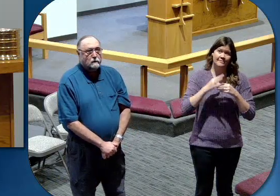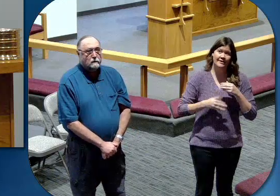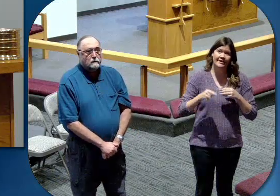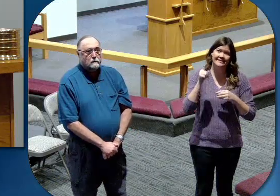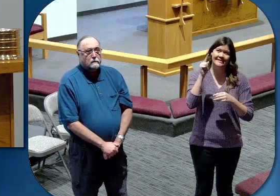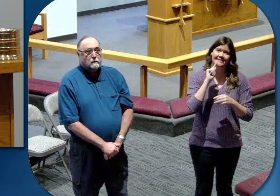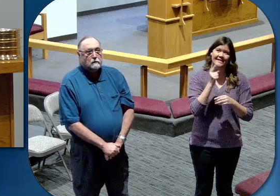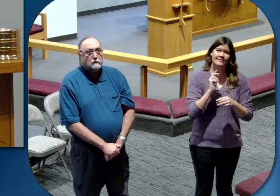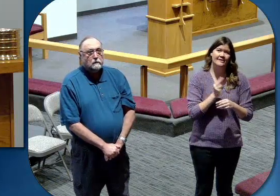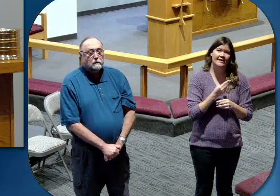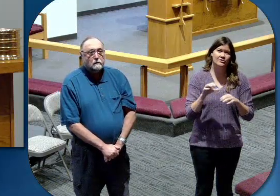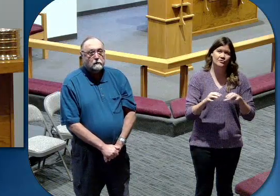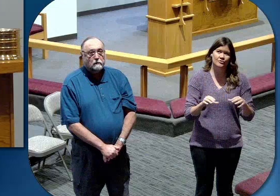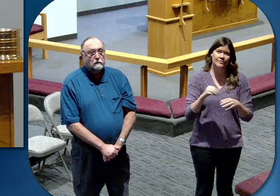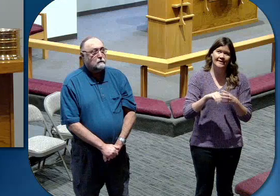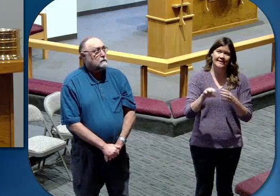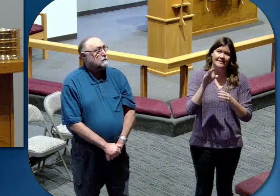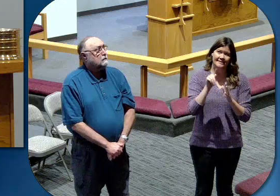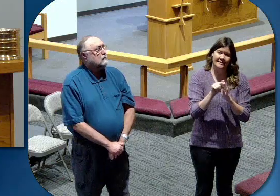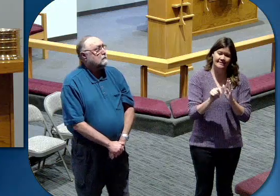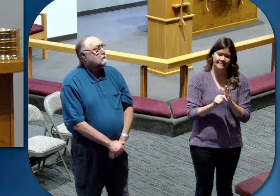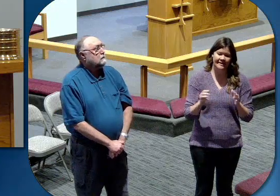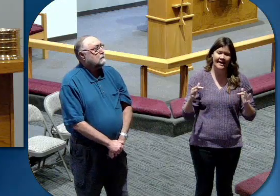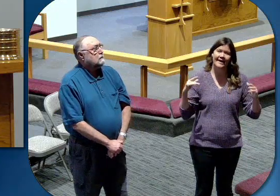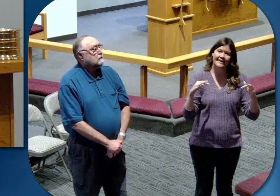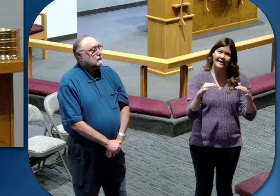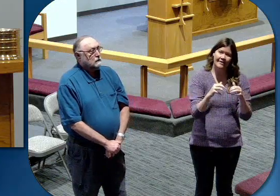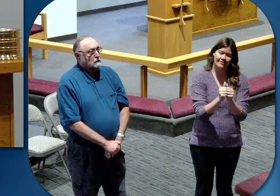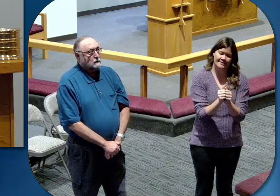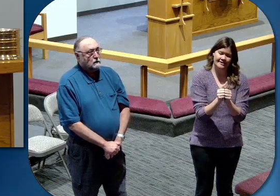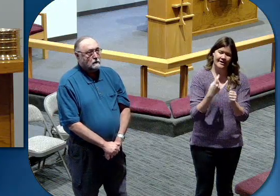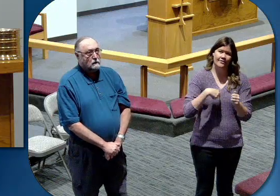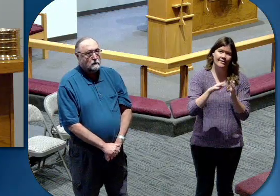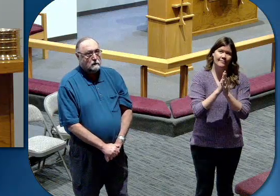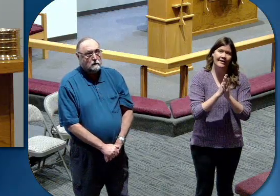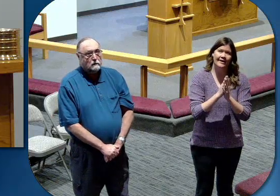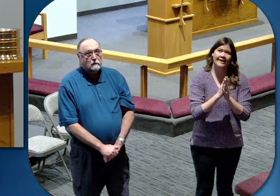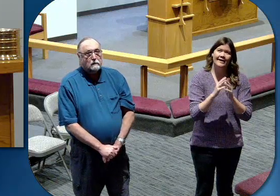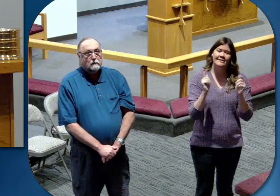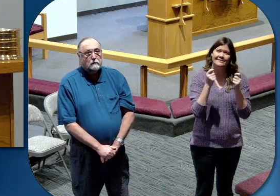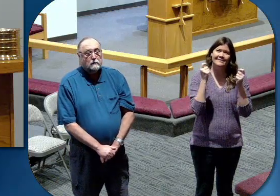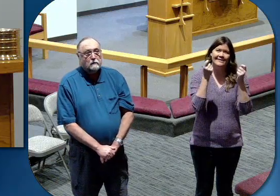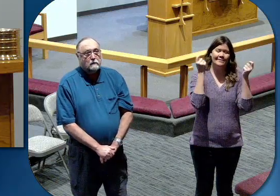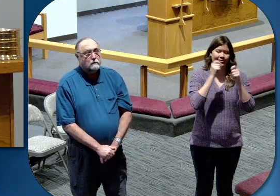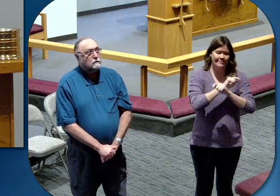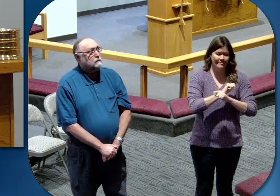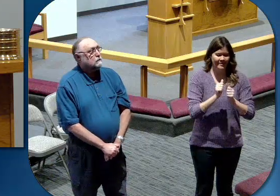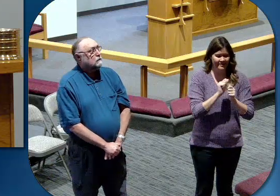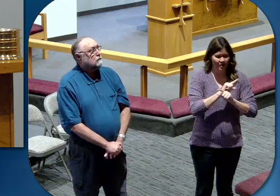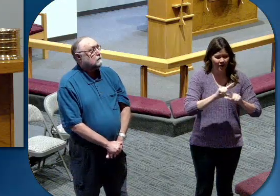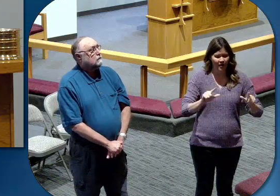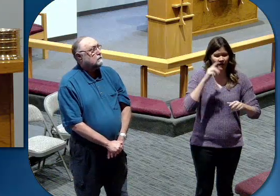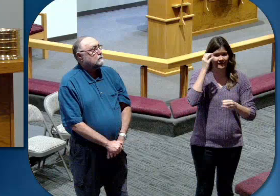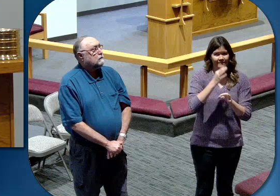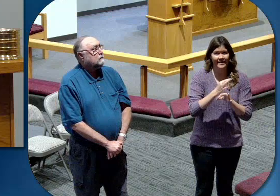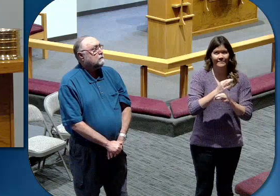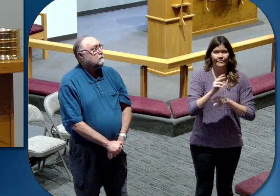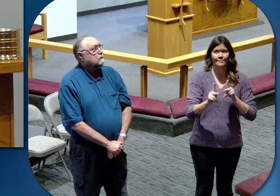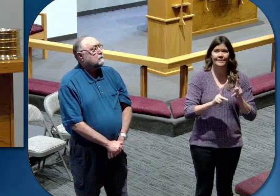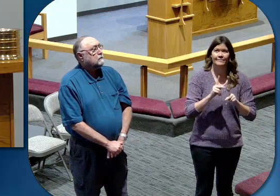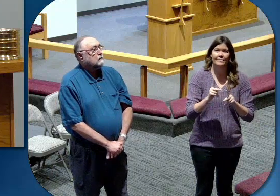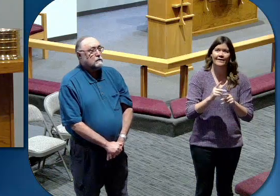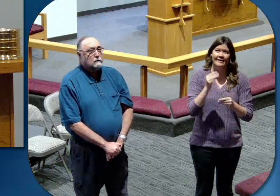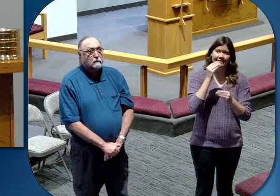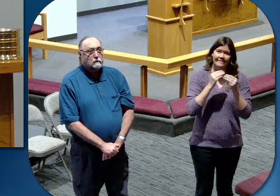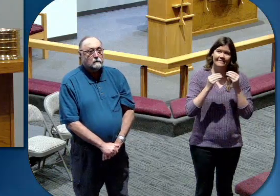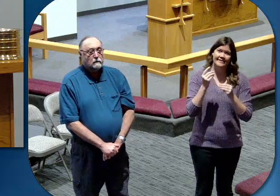testament. Gather us together, we pray, from the ends of the earth to celebrate with all the faithful the marriage feast of the Lamb and his kingdom